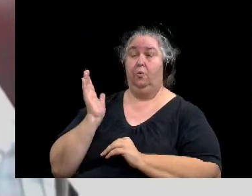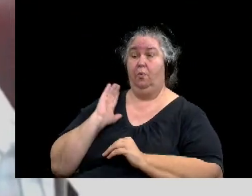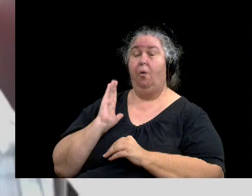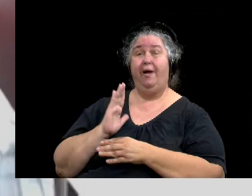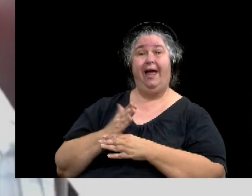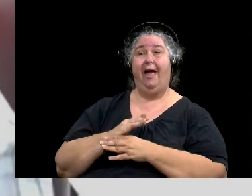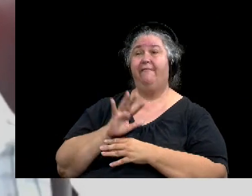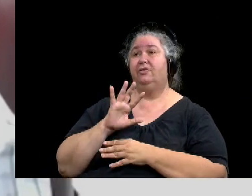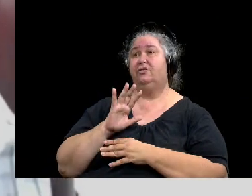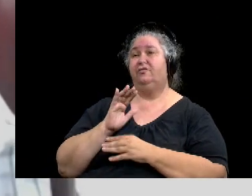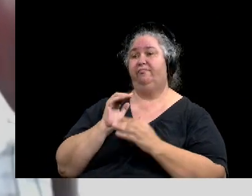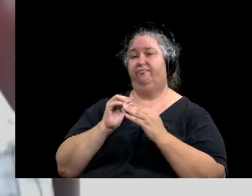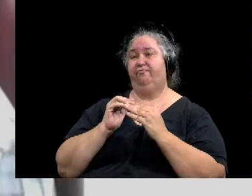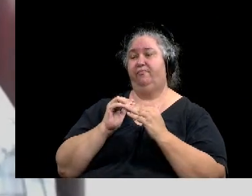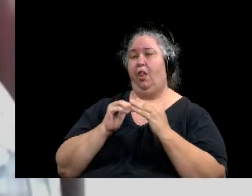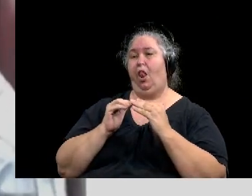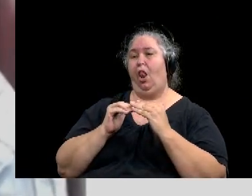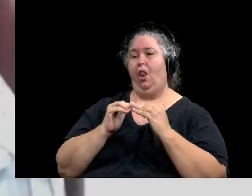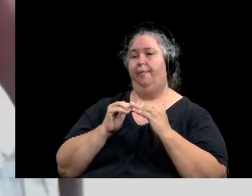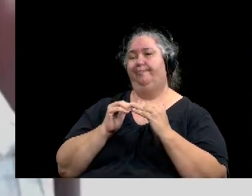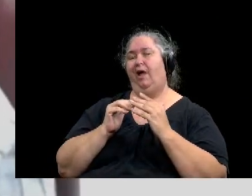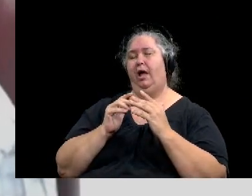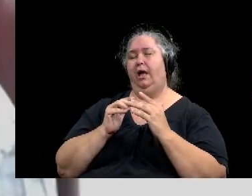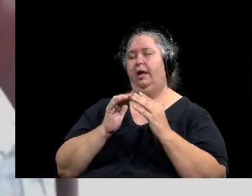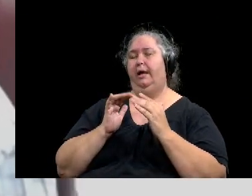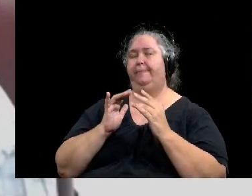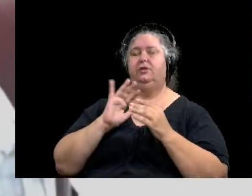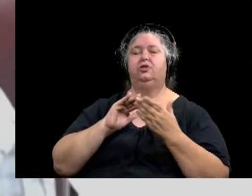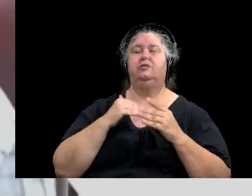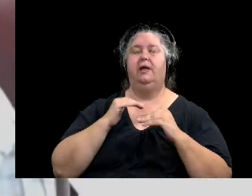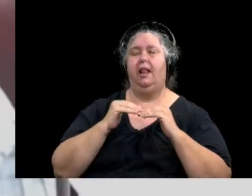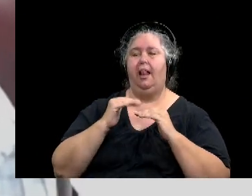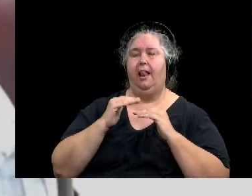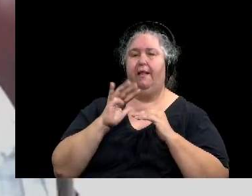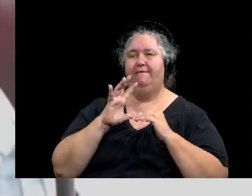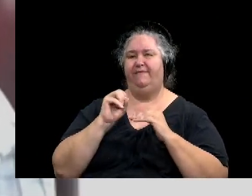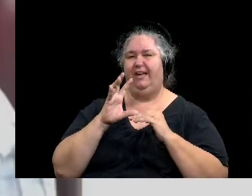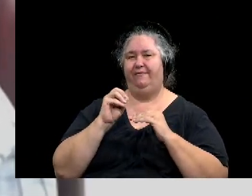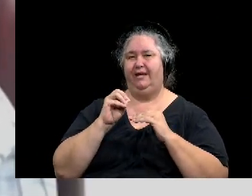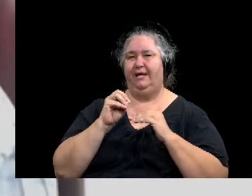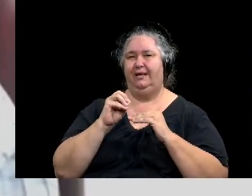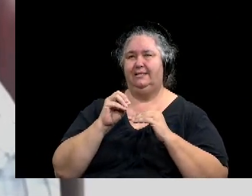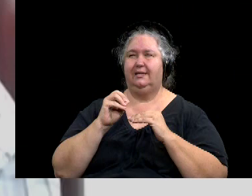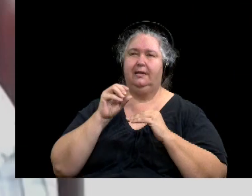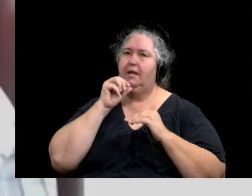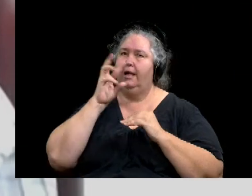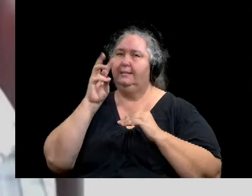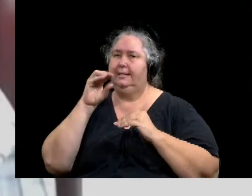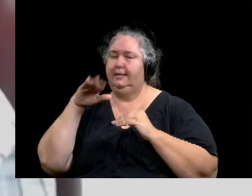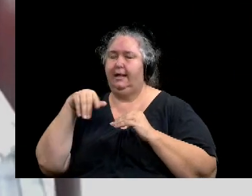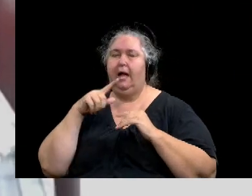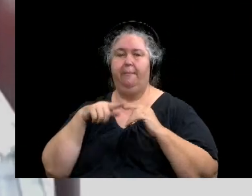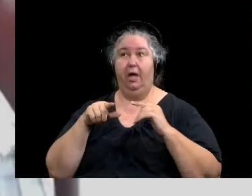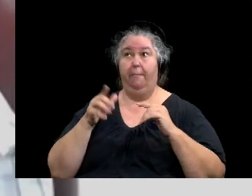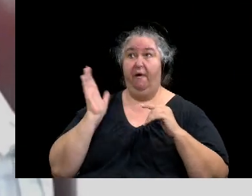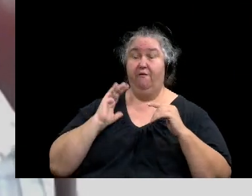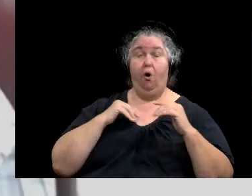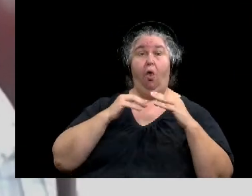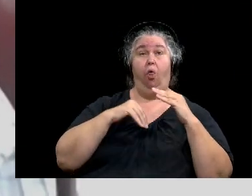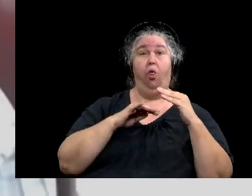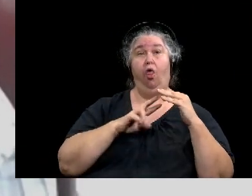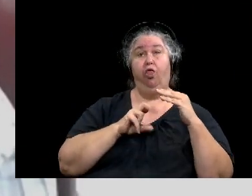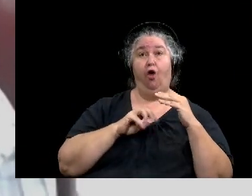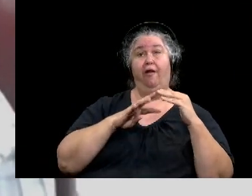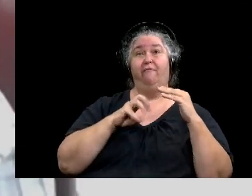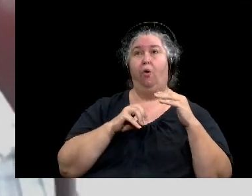7 days. So that's up from what was 40 and 30 in the weeks before. We are working on plans at the